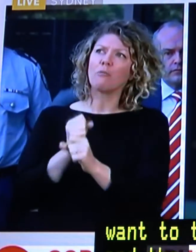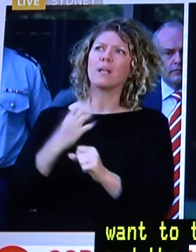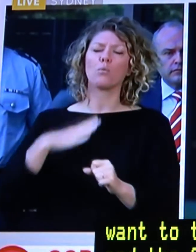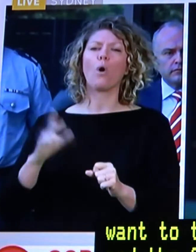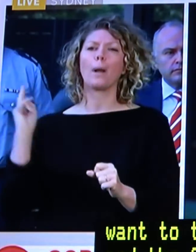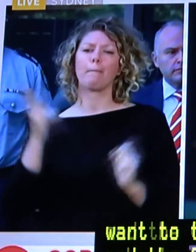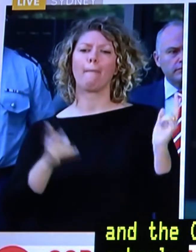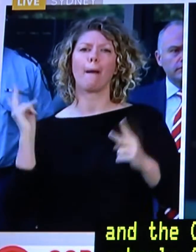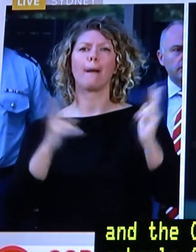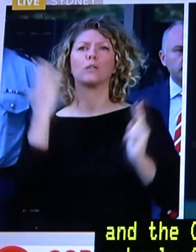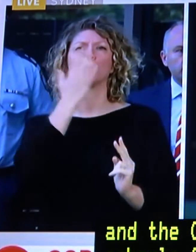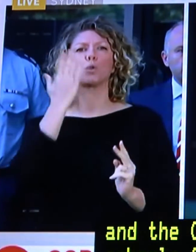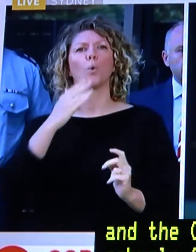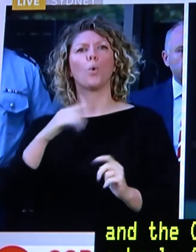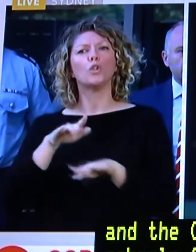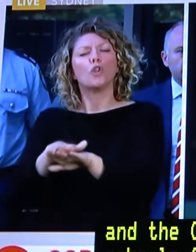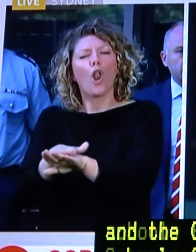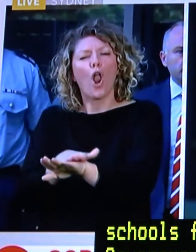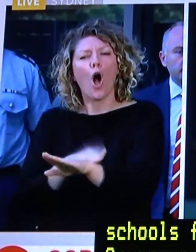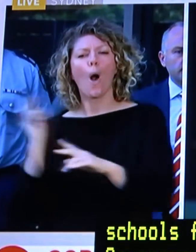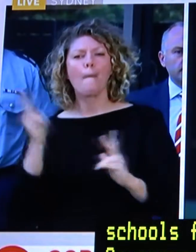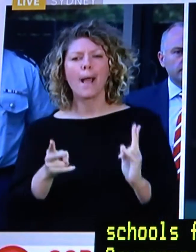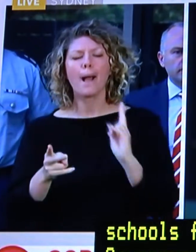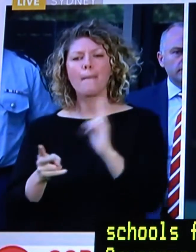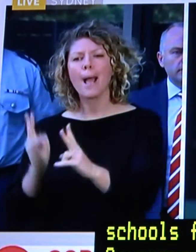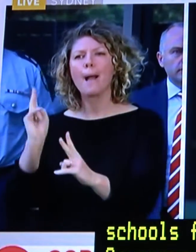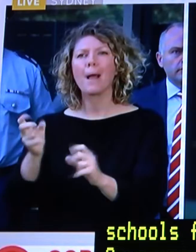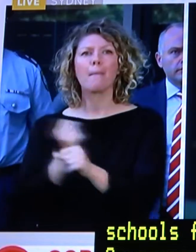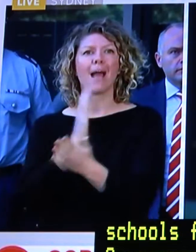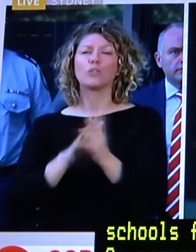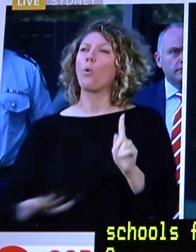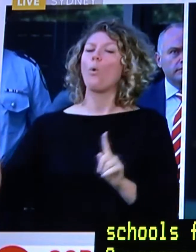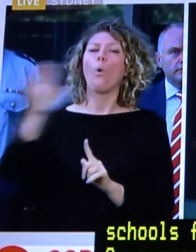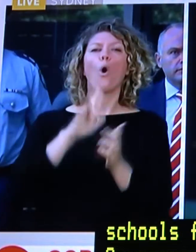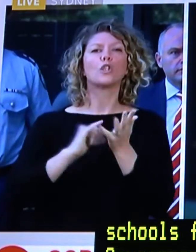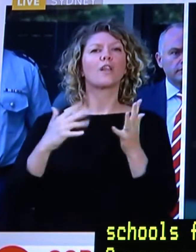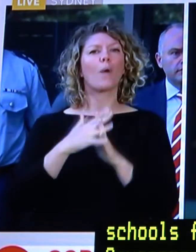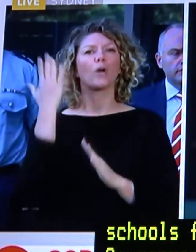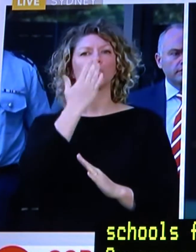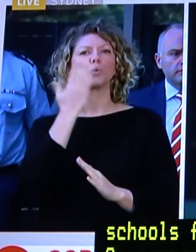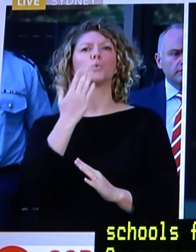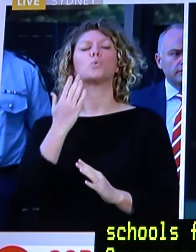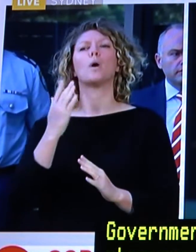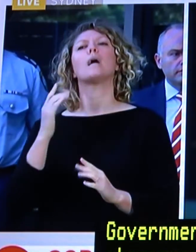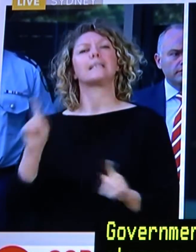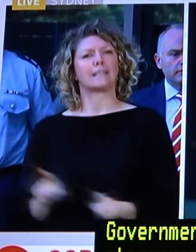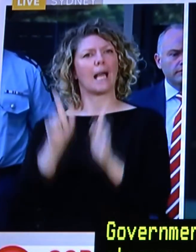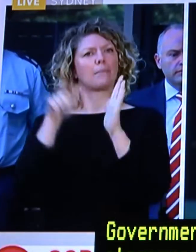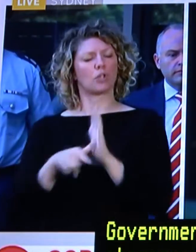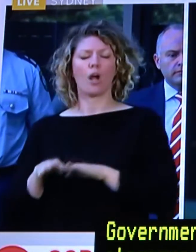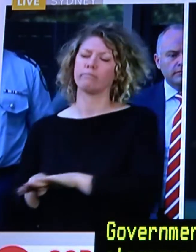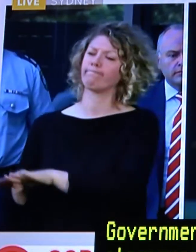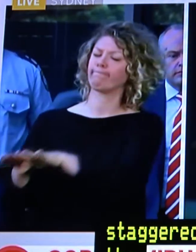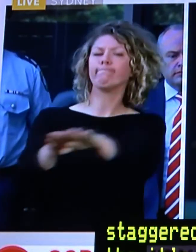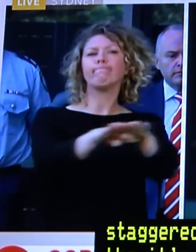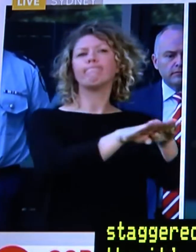because I do feel it's important where we can that everybody in our state moves forward together, moves forward cooperatively, so that